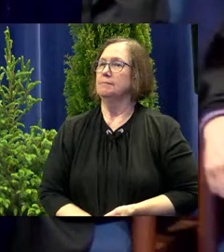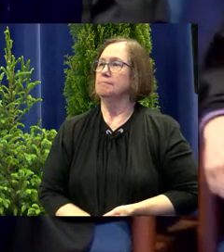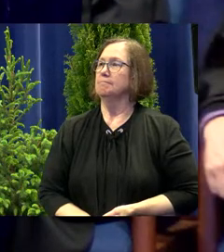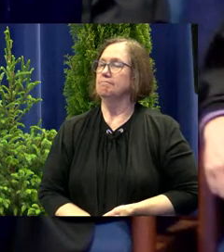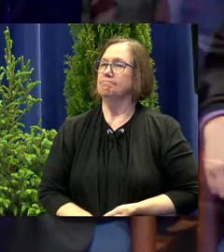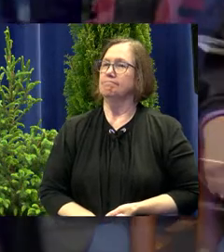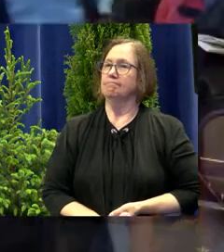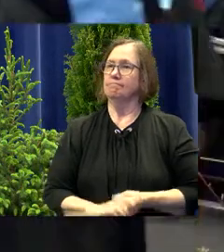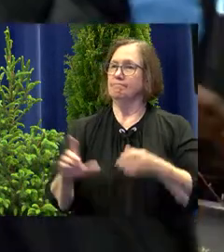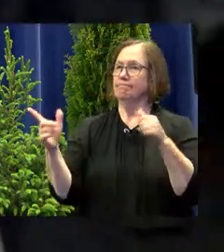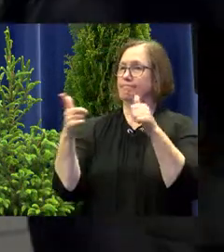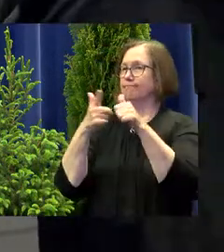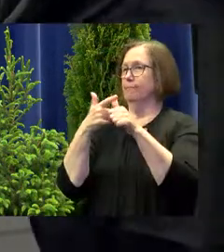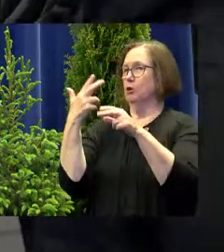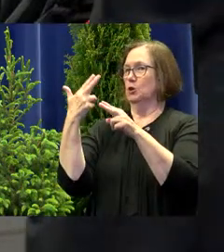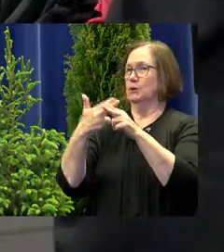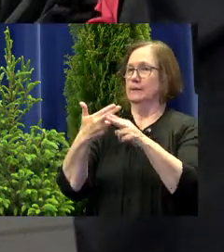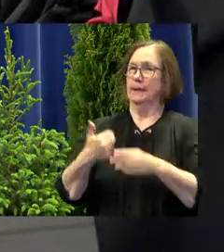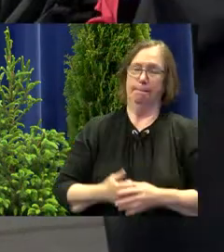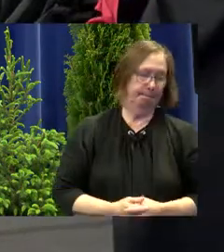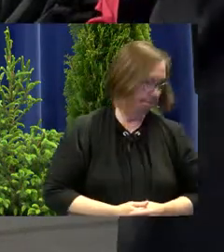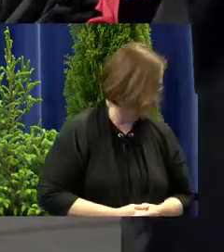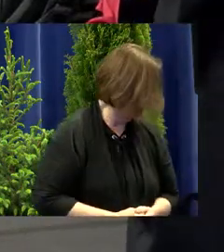Ida Nijay Mendy,